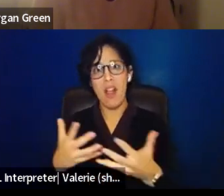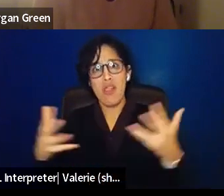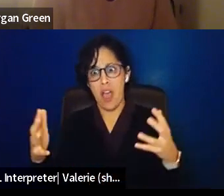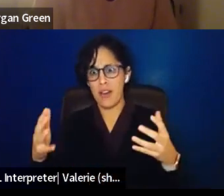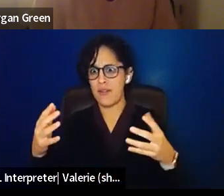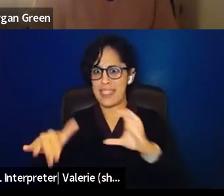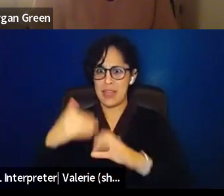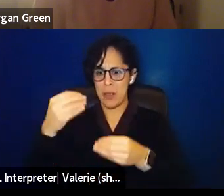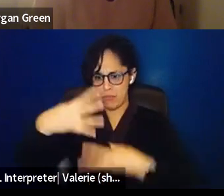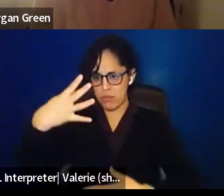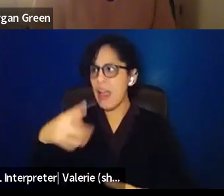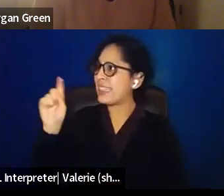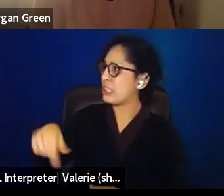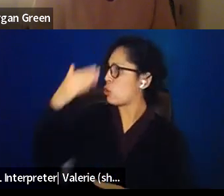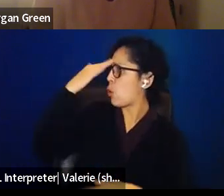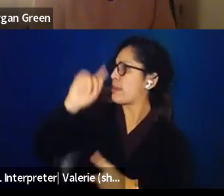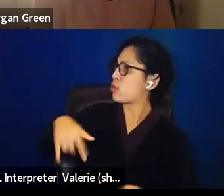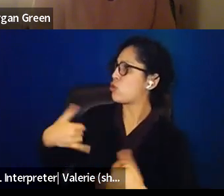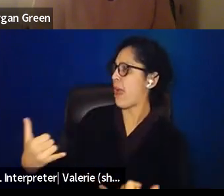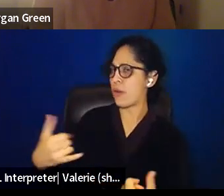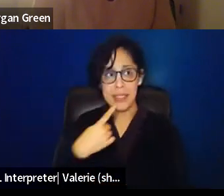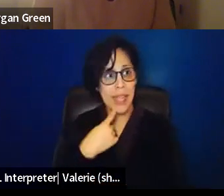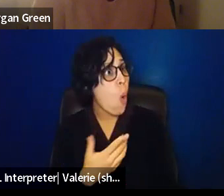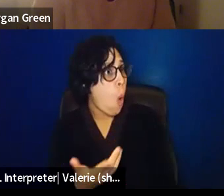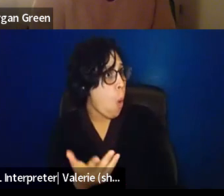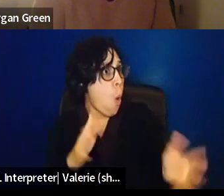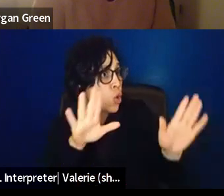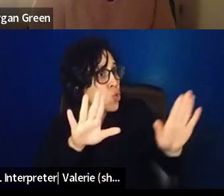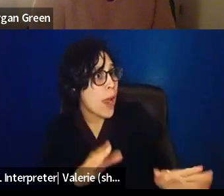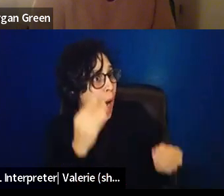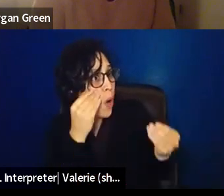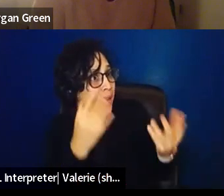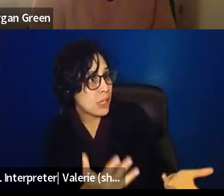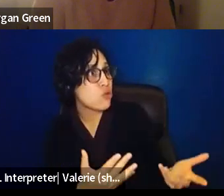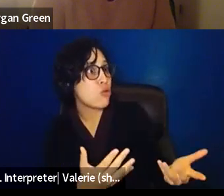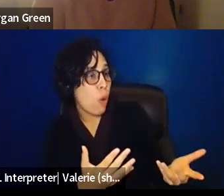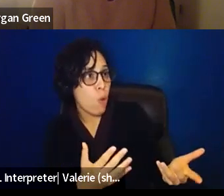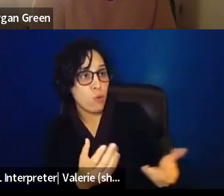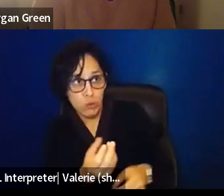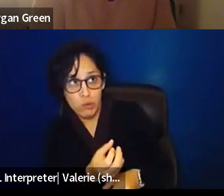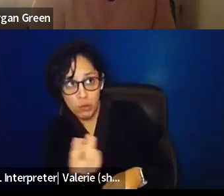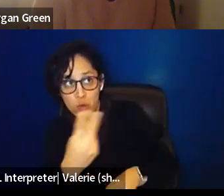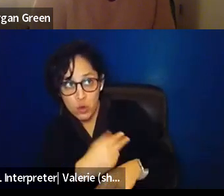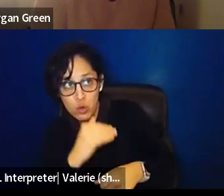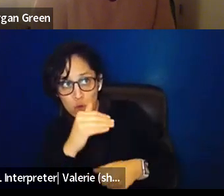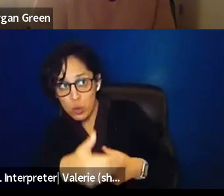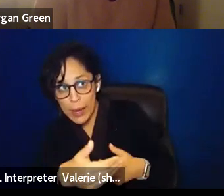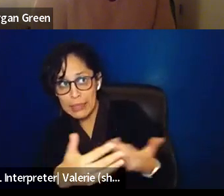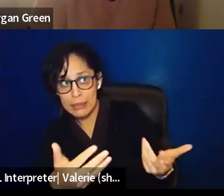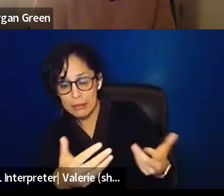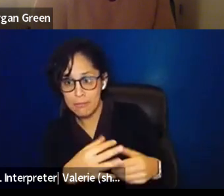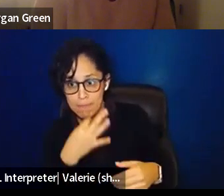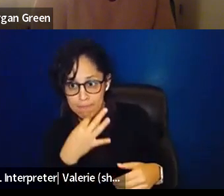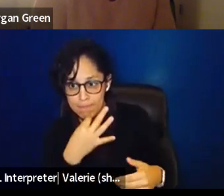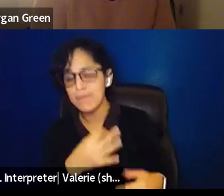hey, we need to know the answer to this now. And we were like, great, we will let you know in 2 days. Do you know what I mean? And it was